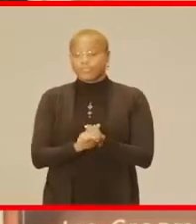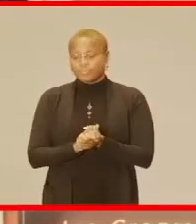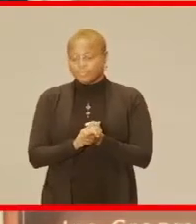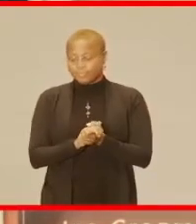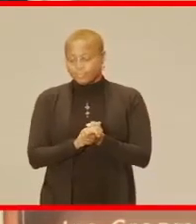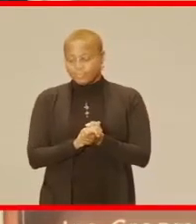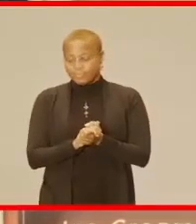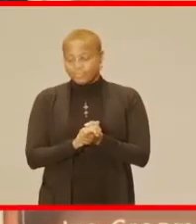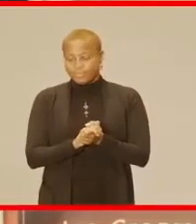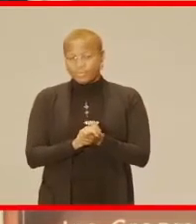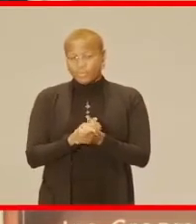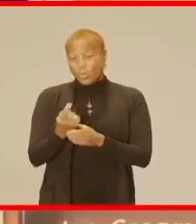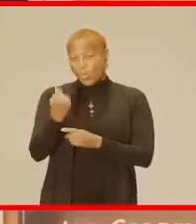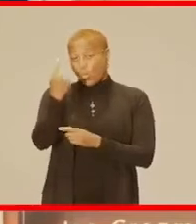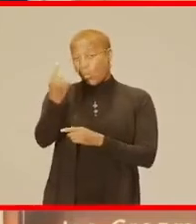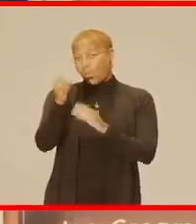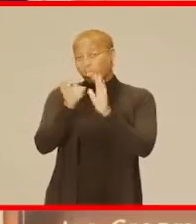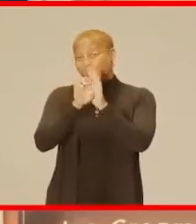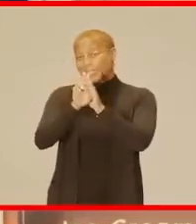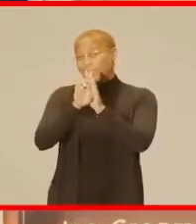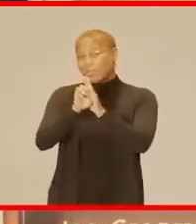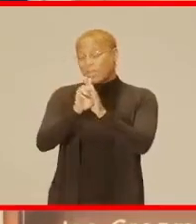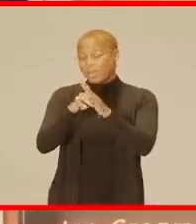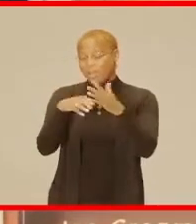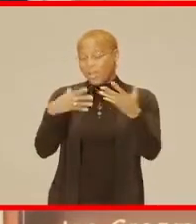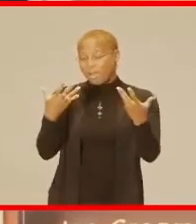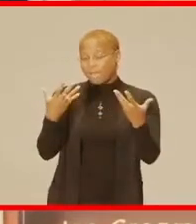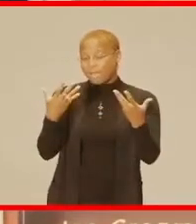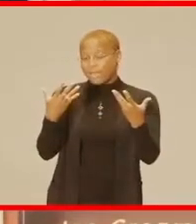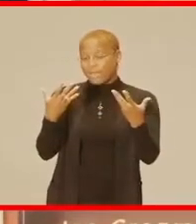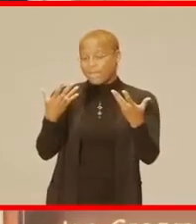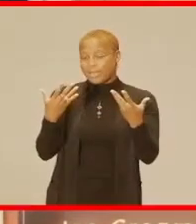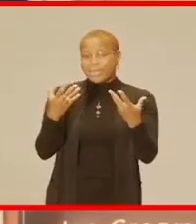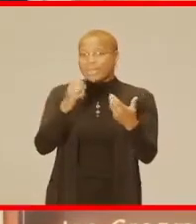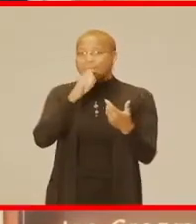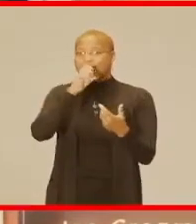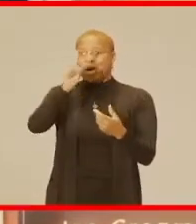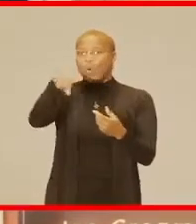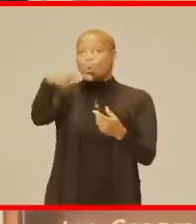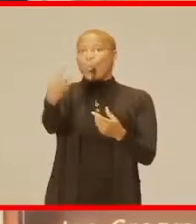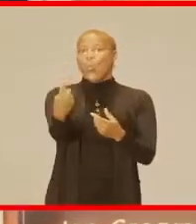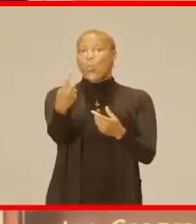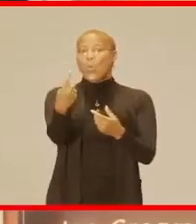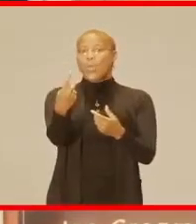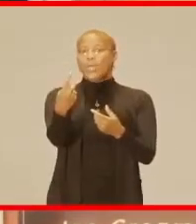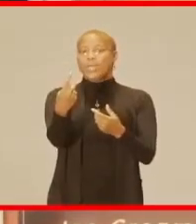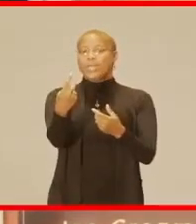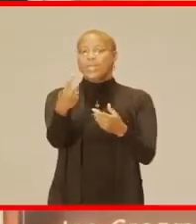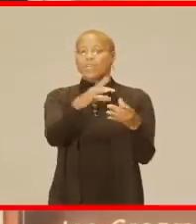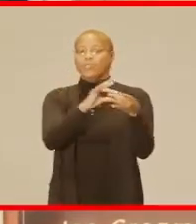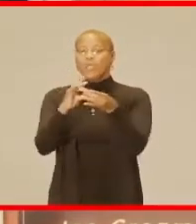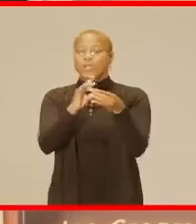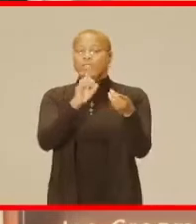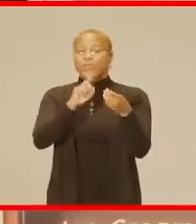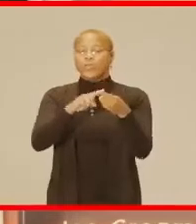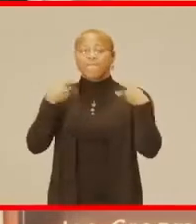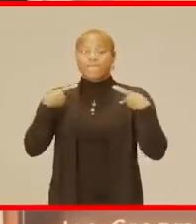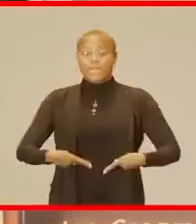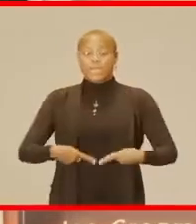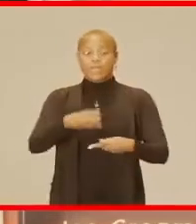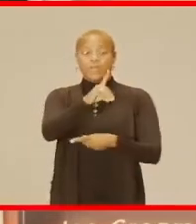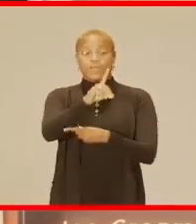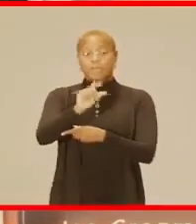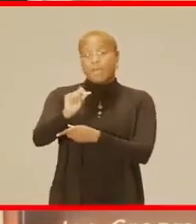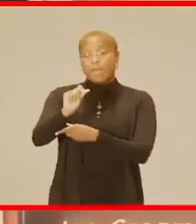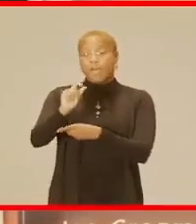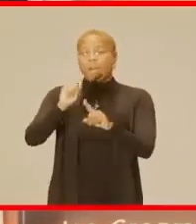Probably one example of this, which is not just a reference to a physical disability, but also a reference